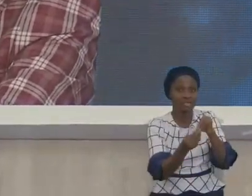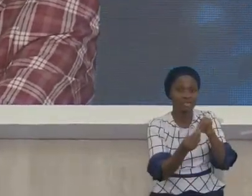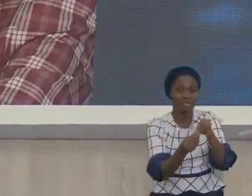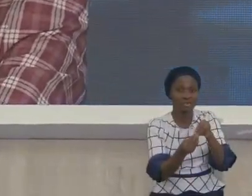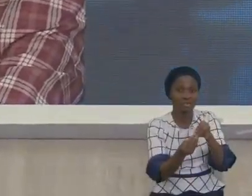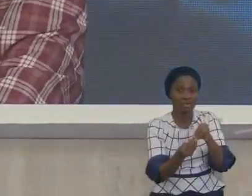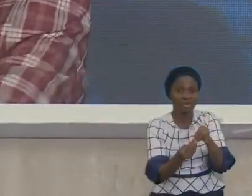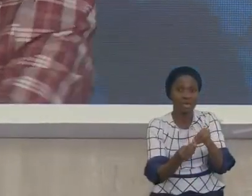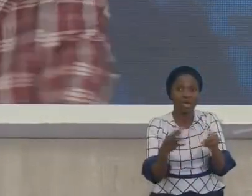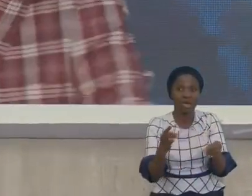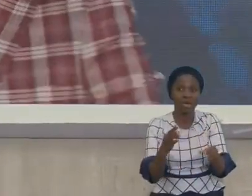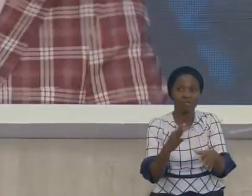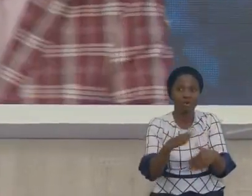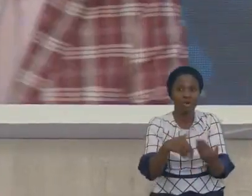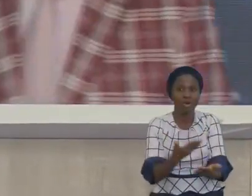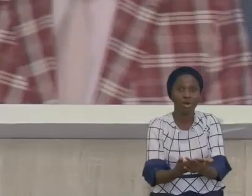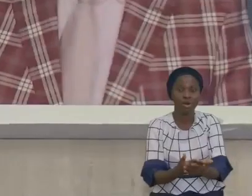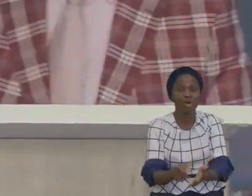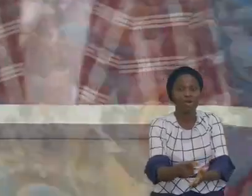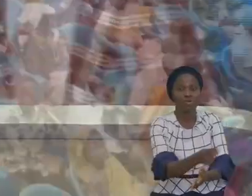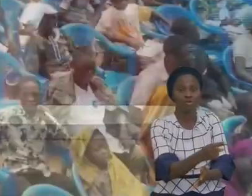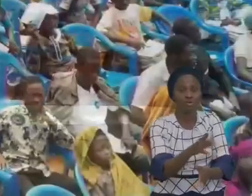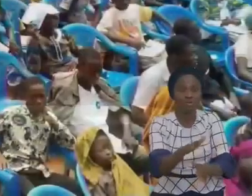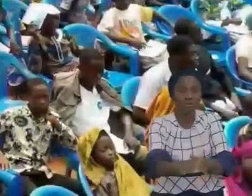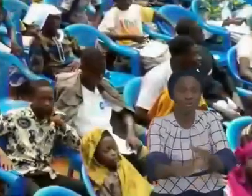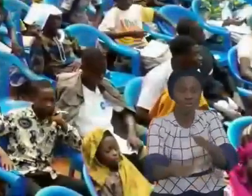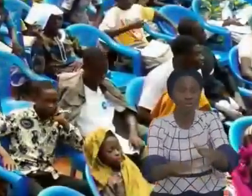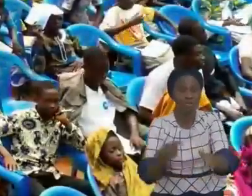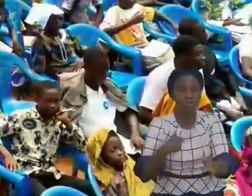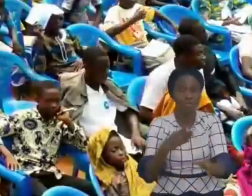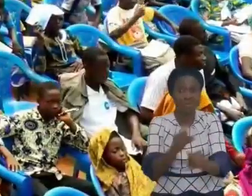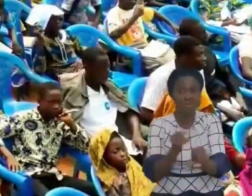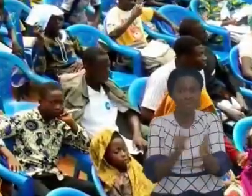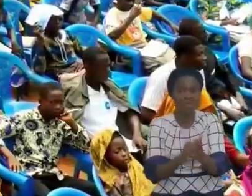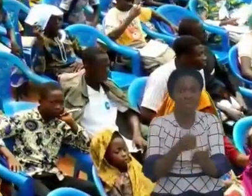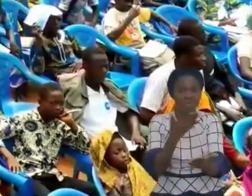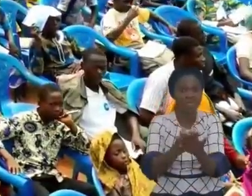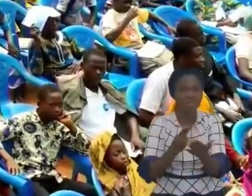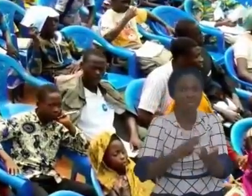to that higher ground.